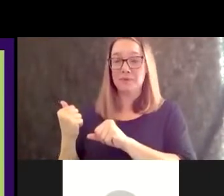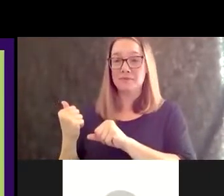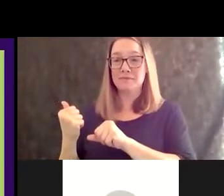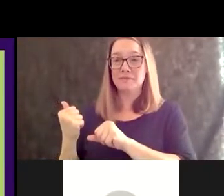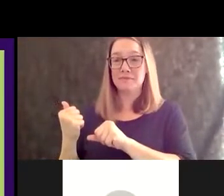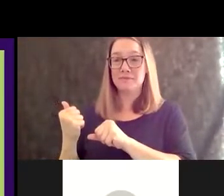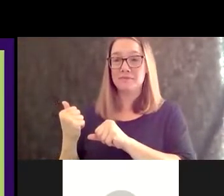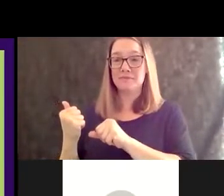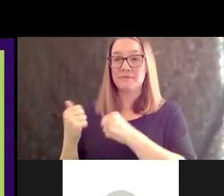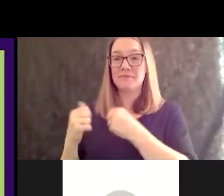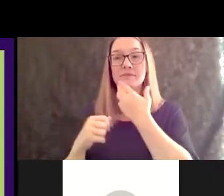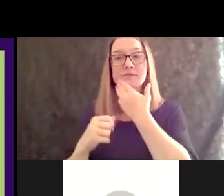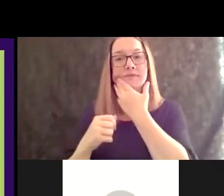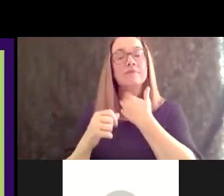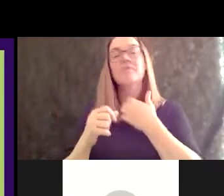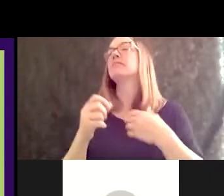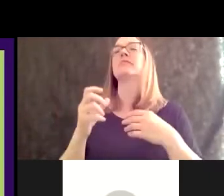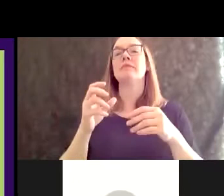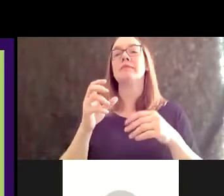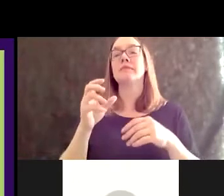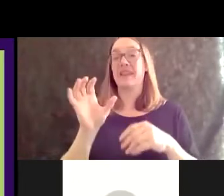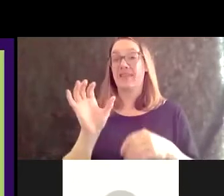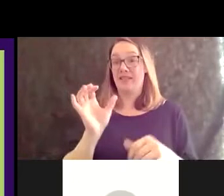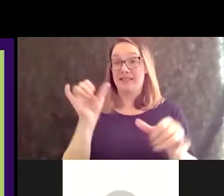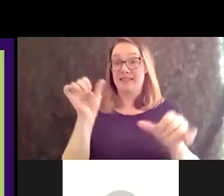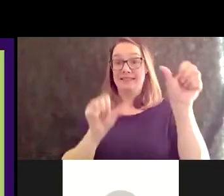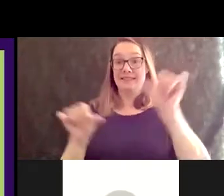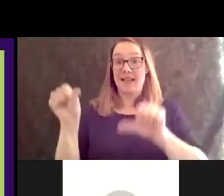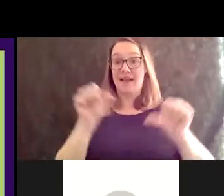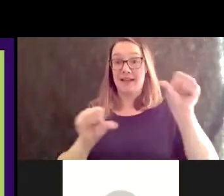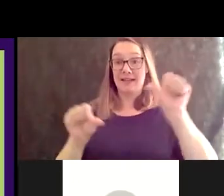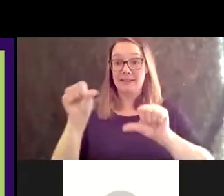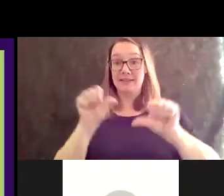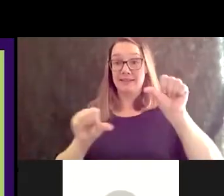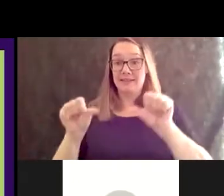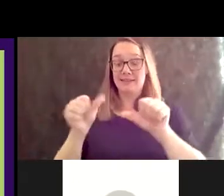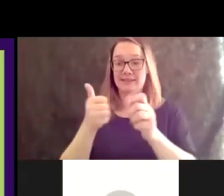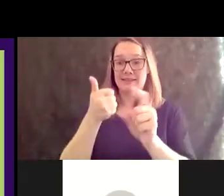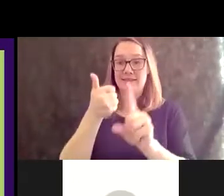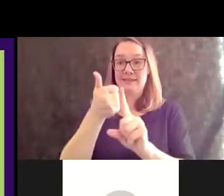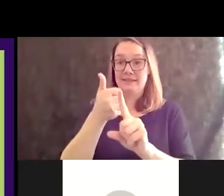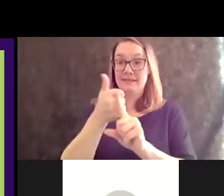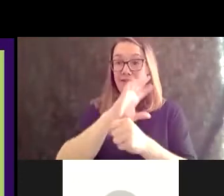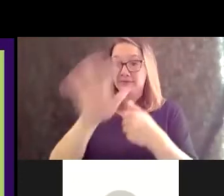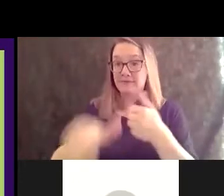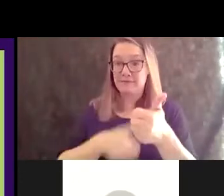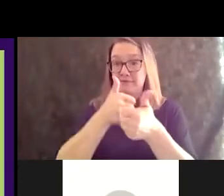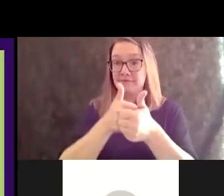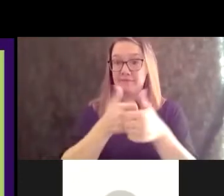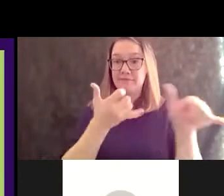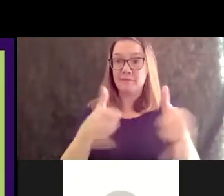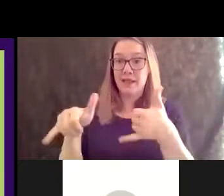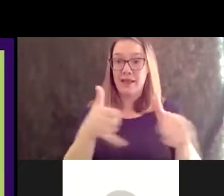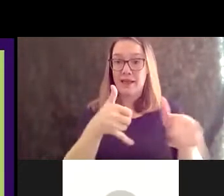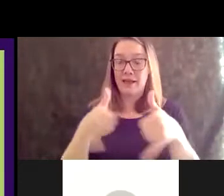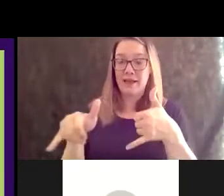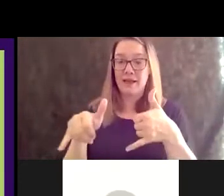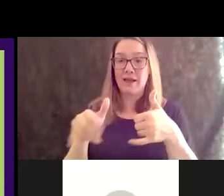And there's a lot of science behind play. So not only is play an evolutionary trait,